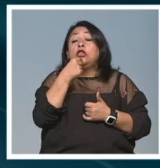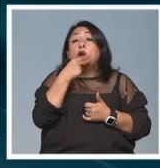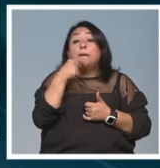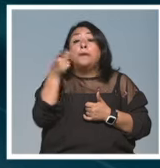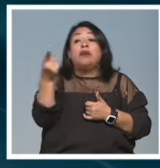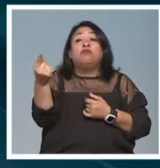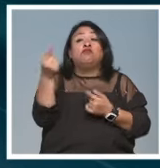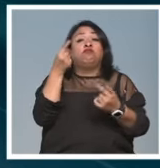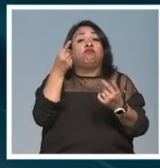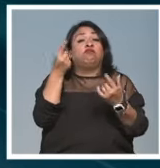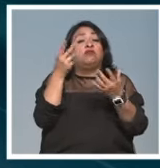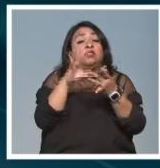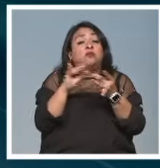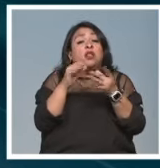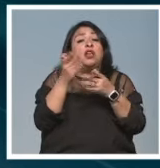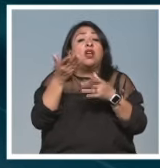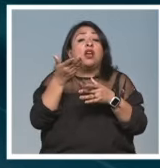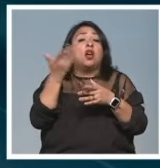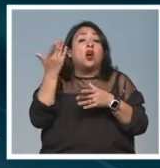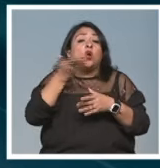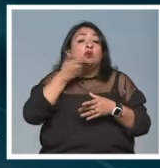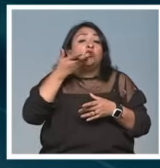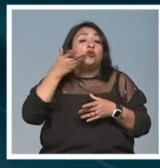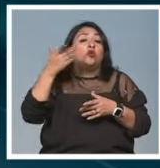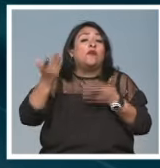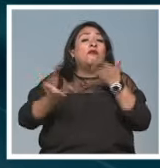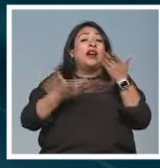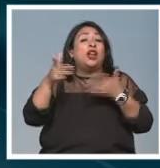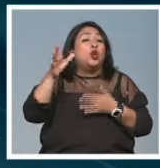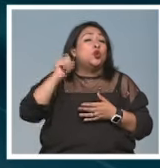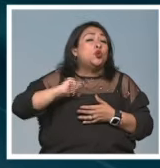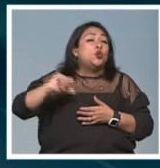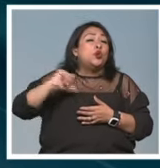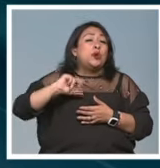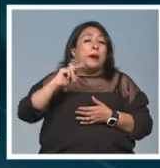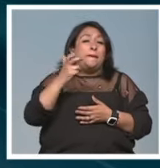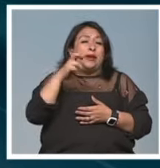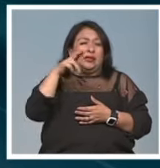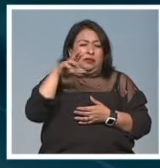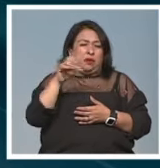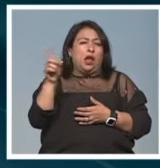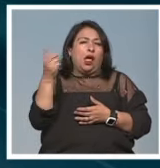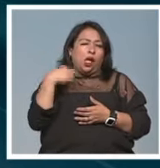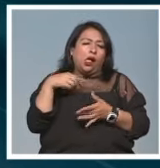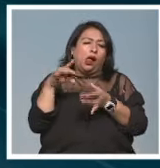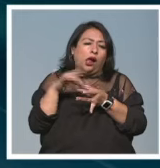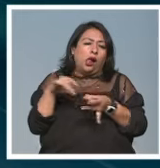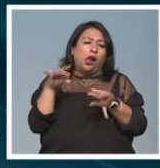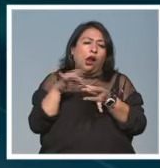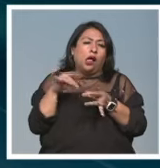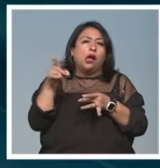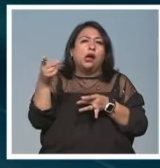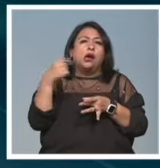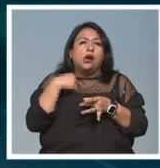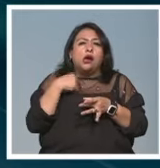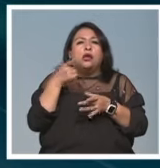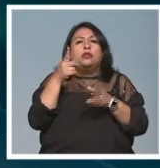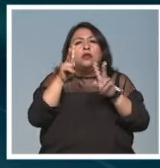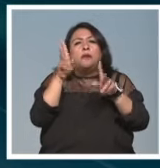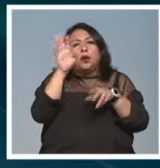he told me a lot about pre-Hispanic traditional dancing. He explained many things about the culture of